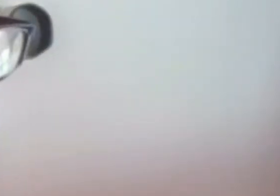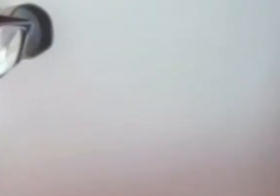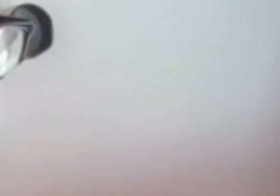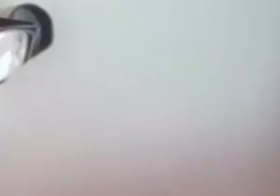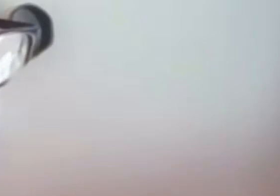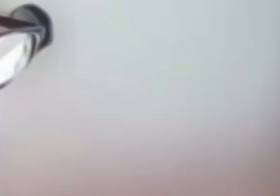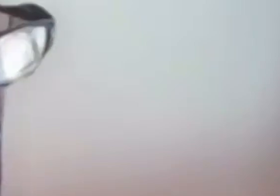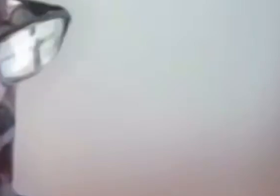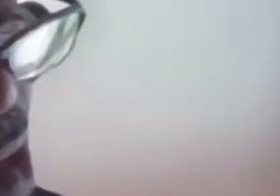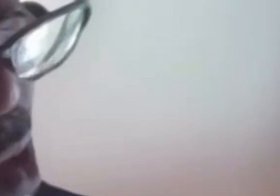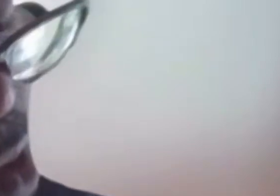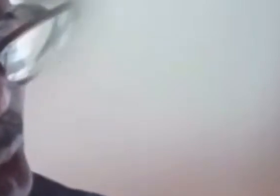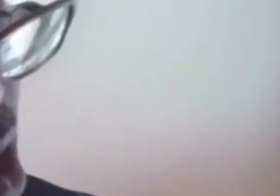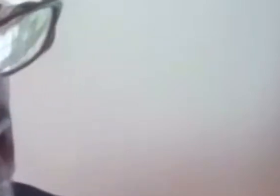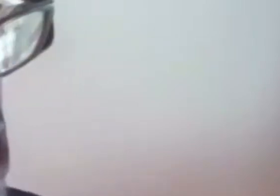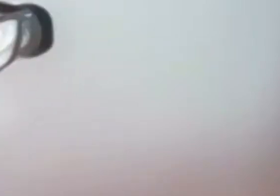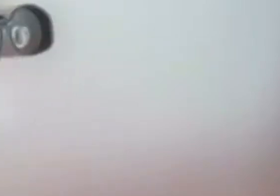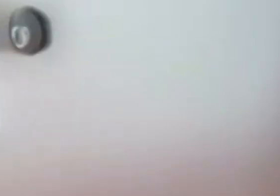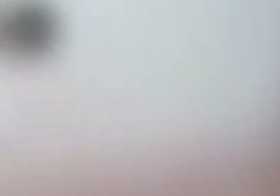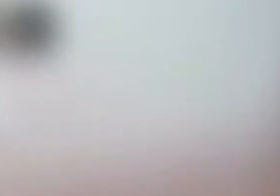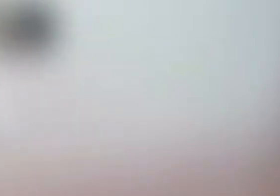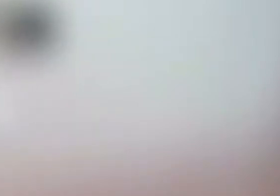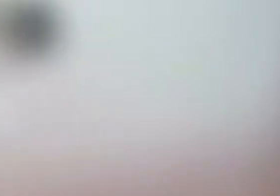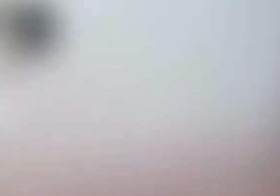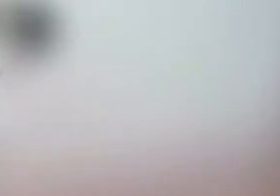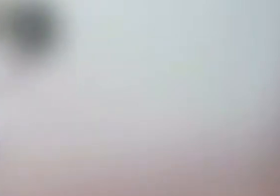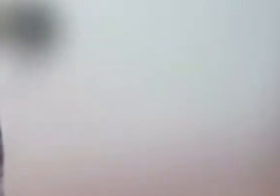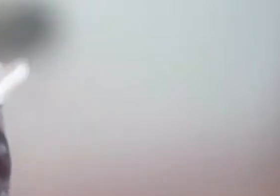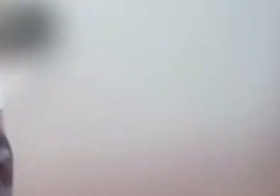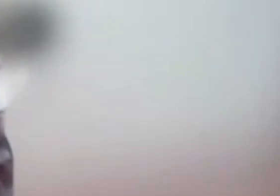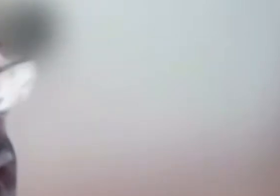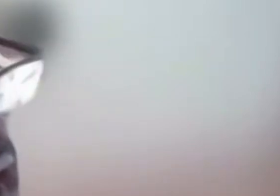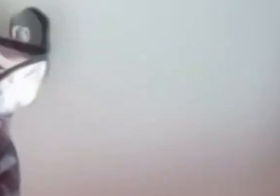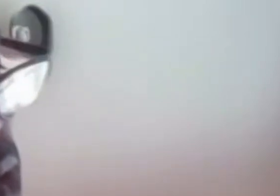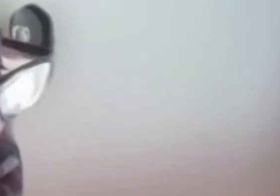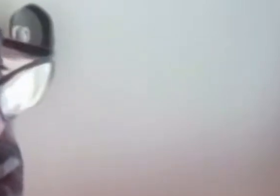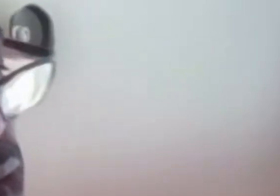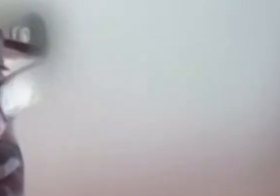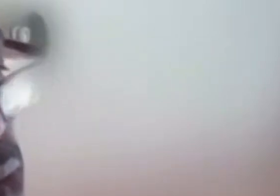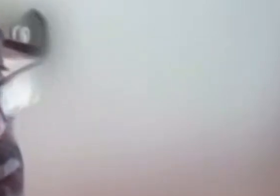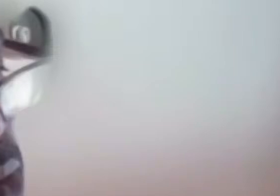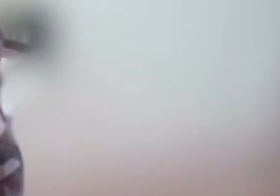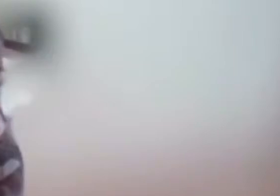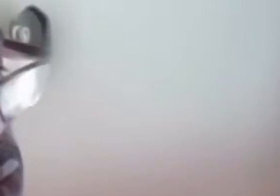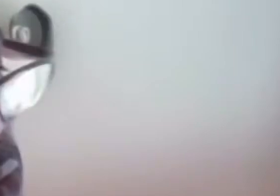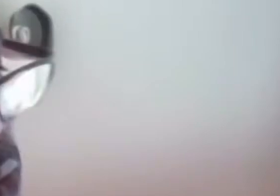setting. The other issue that was asked was around,